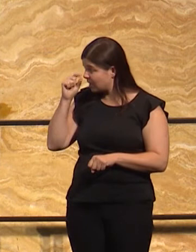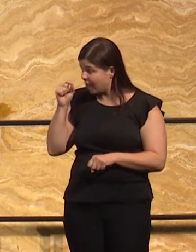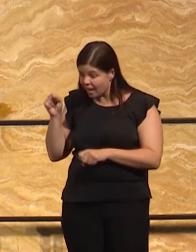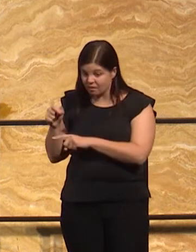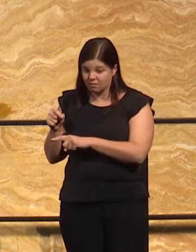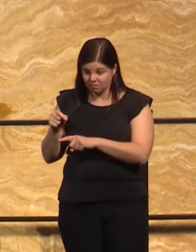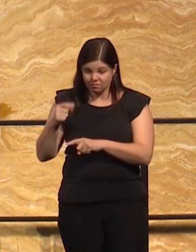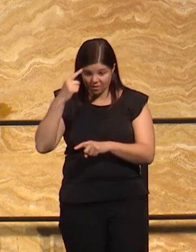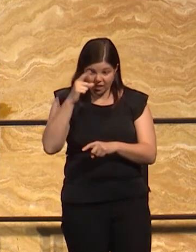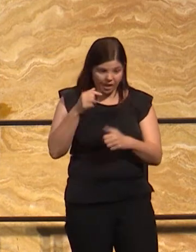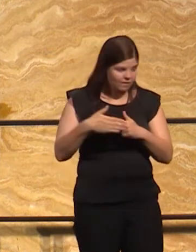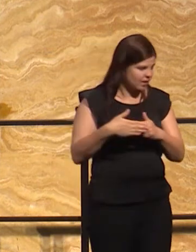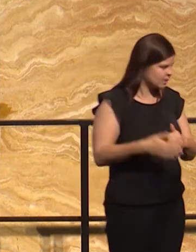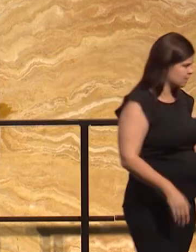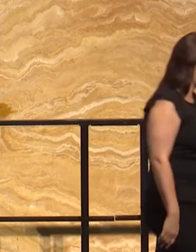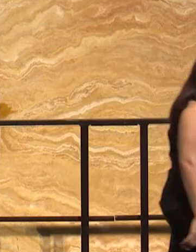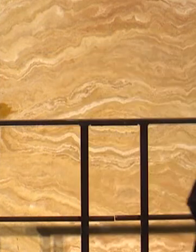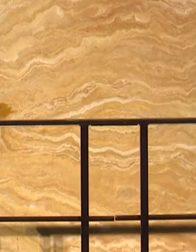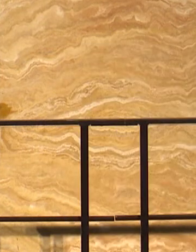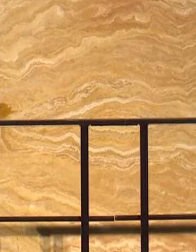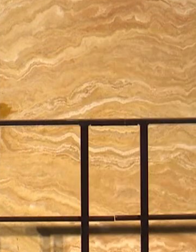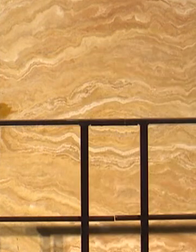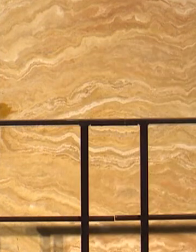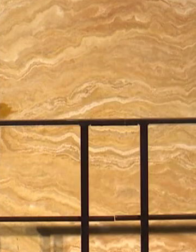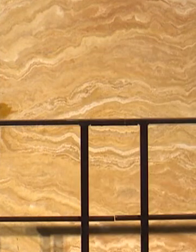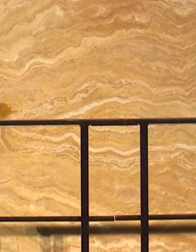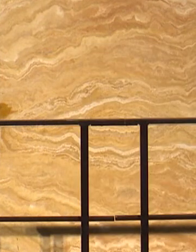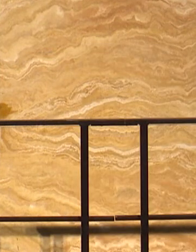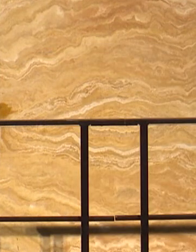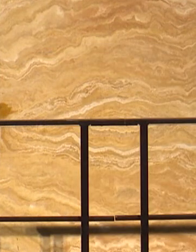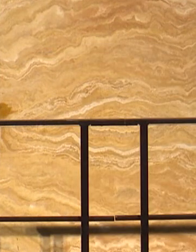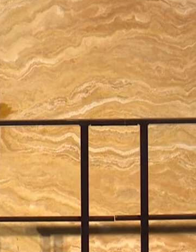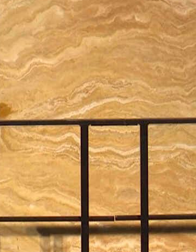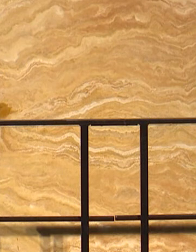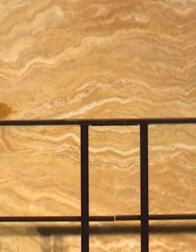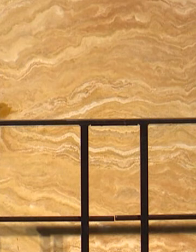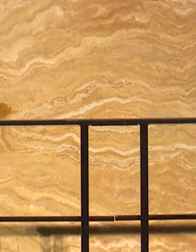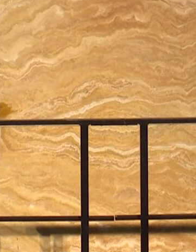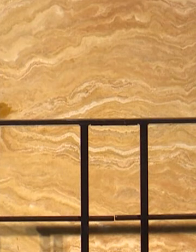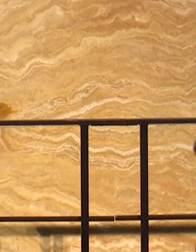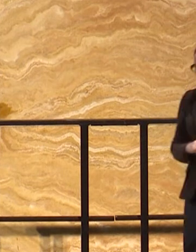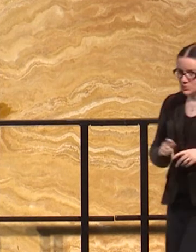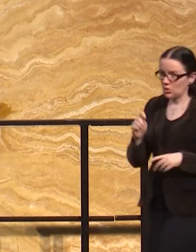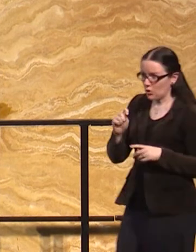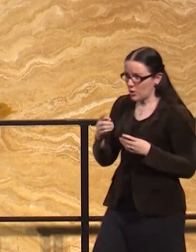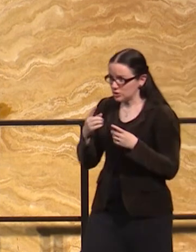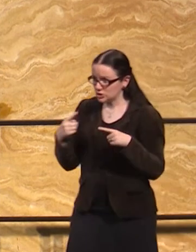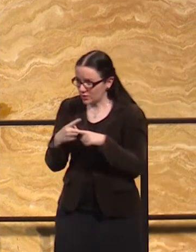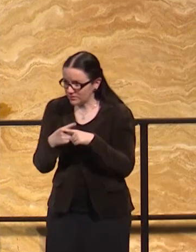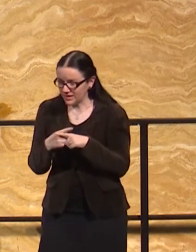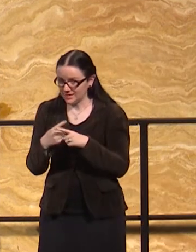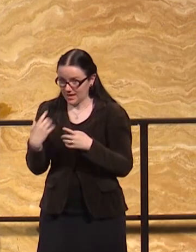system? Can we make it work? Can we solve all of these conflicts and semi-conflicts that are unfolding